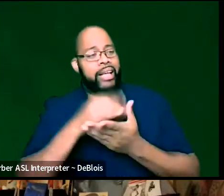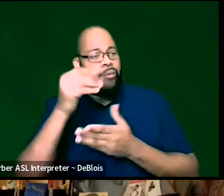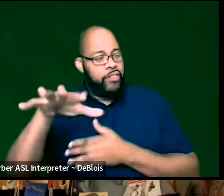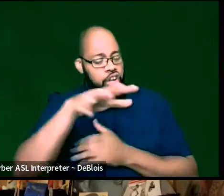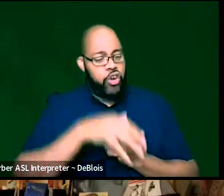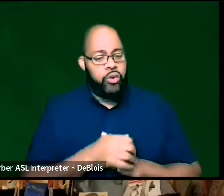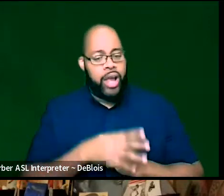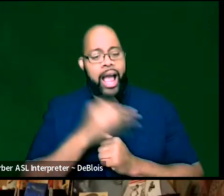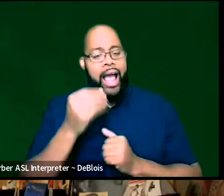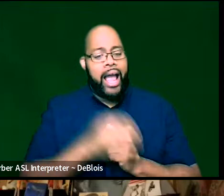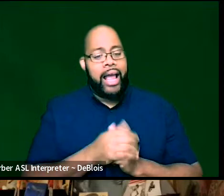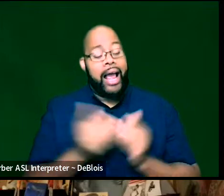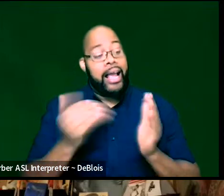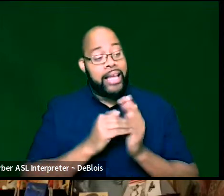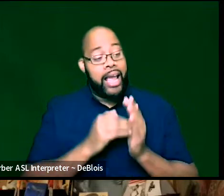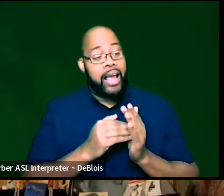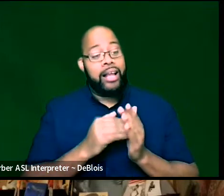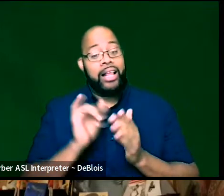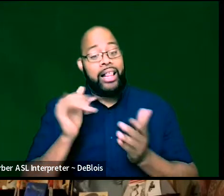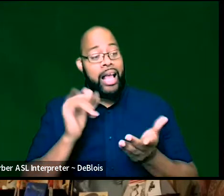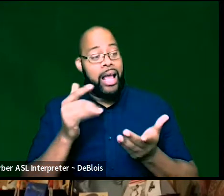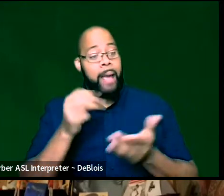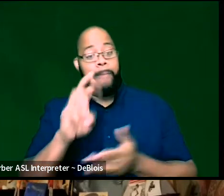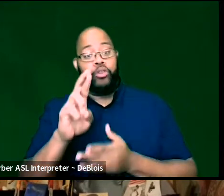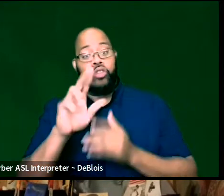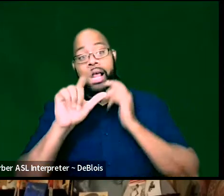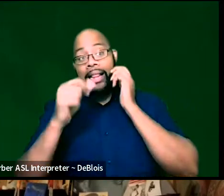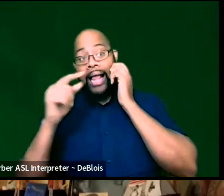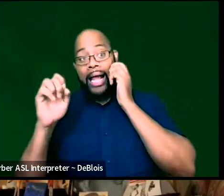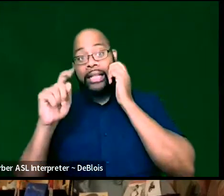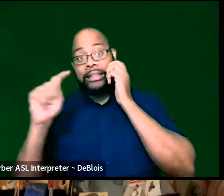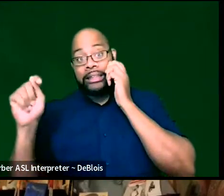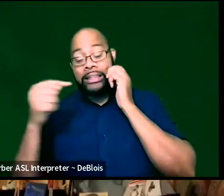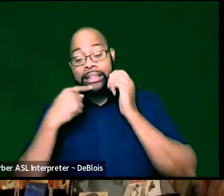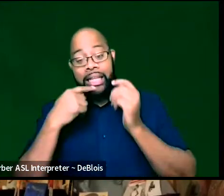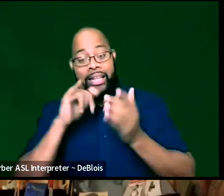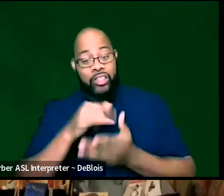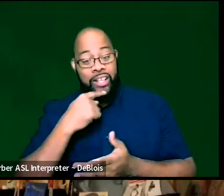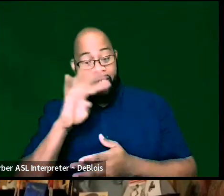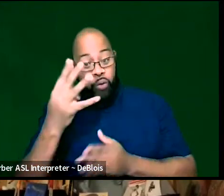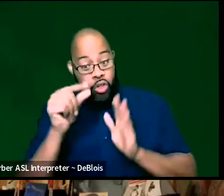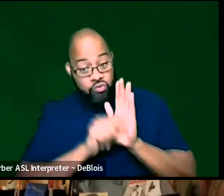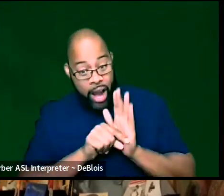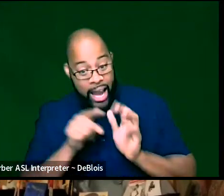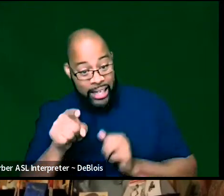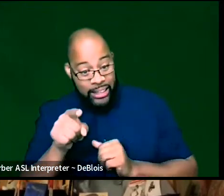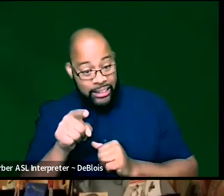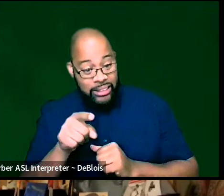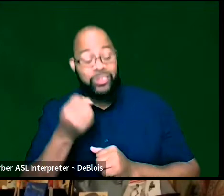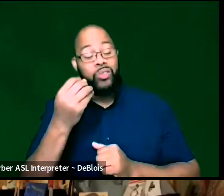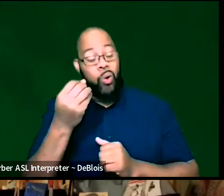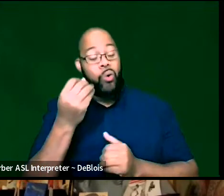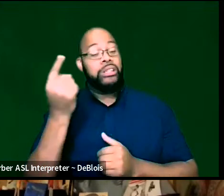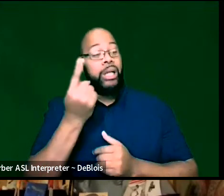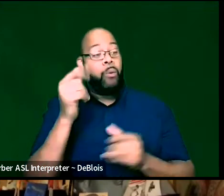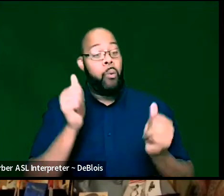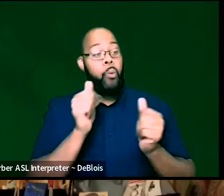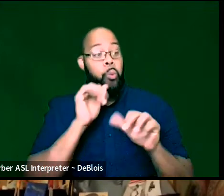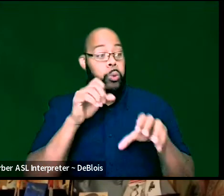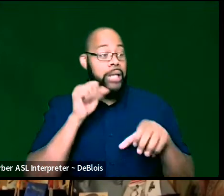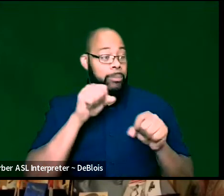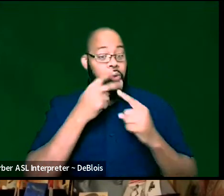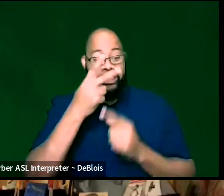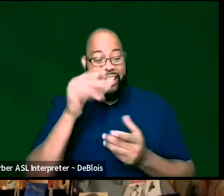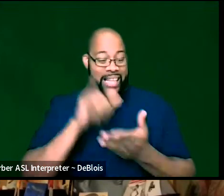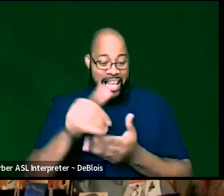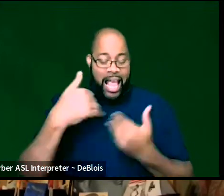there. And, you know, again, it like Mr. Leggett said, didn't he say fourth grade? So someone was able to see that